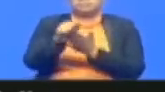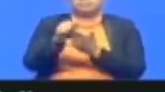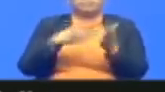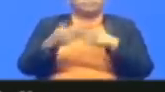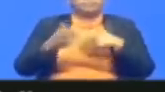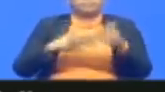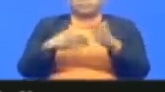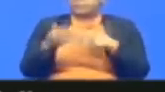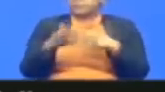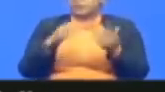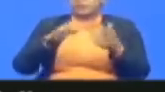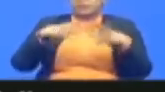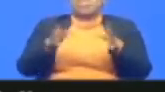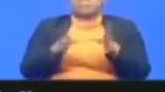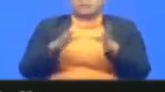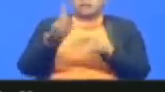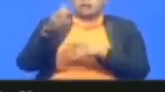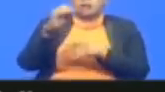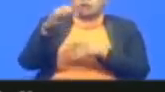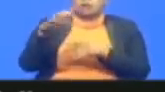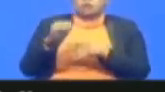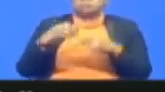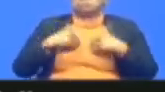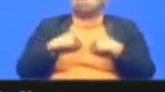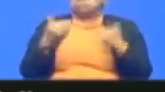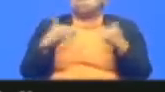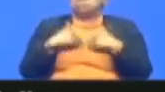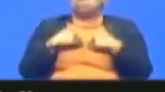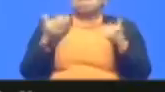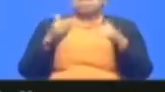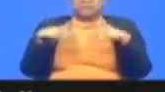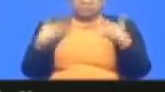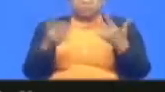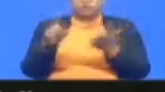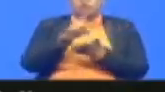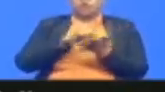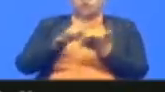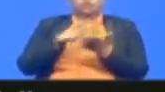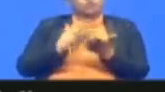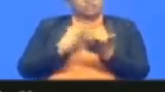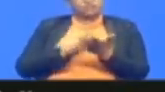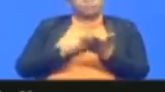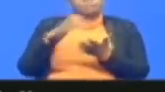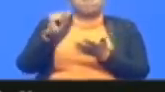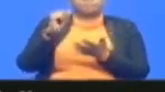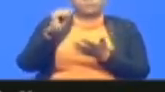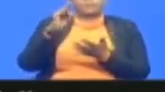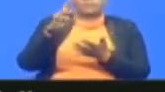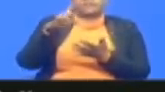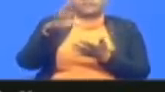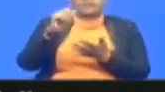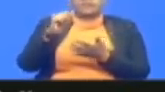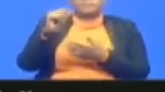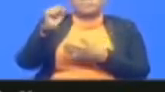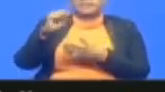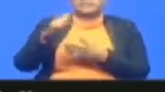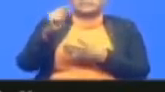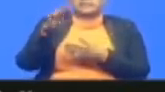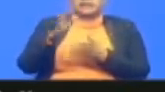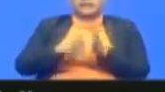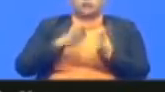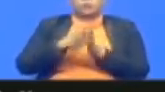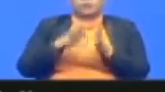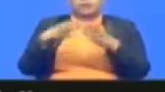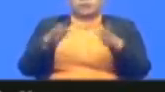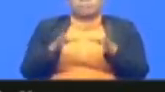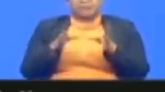company's logo and which only served to deny allegations of presence of local ownership, Africa Star Railways Company had indicated plot number